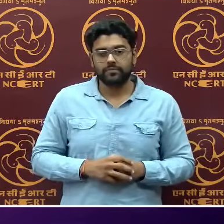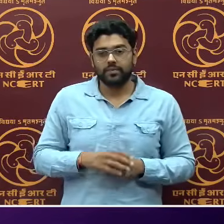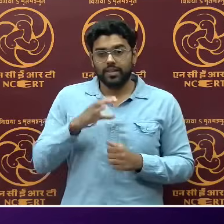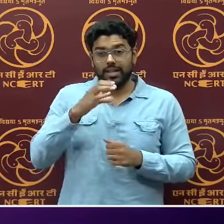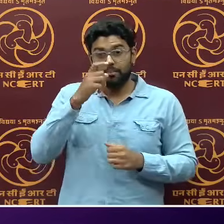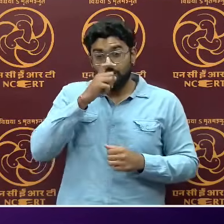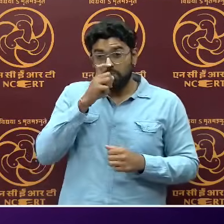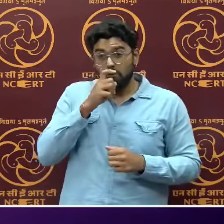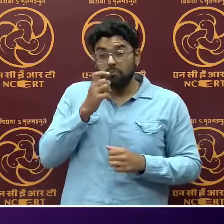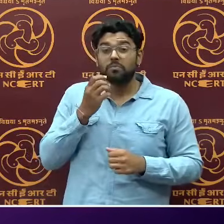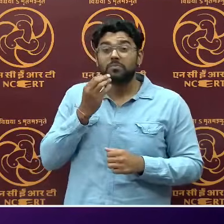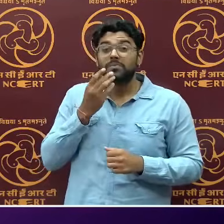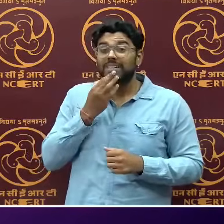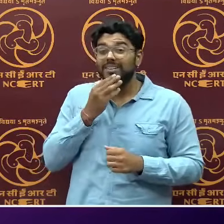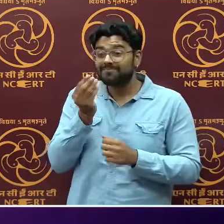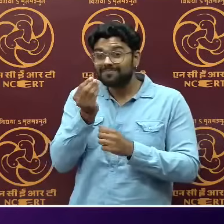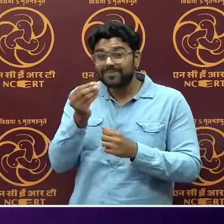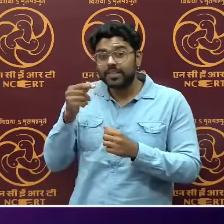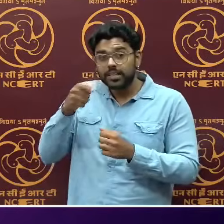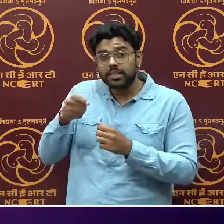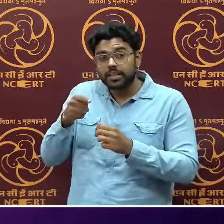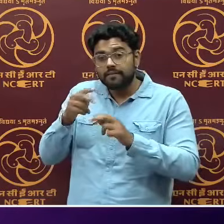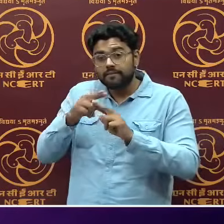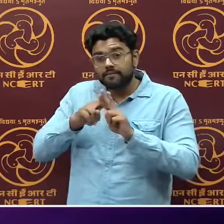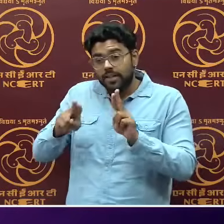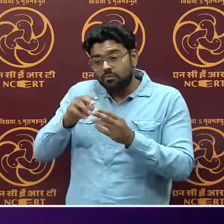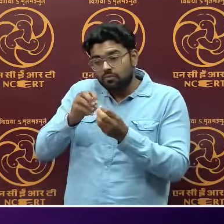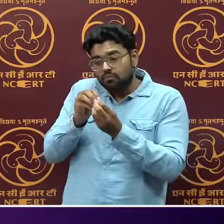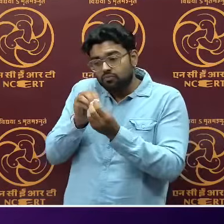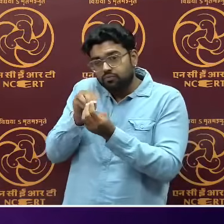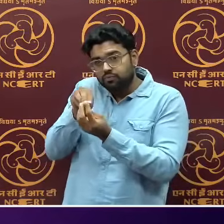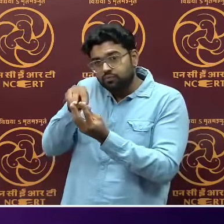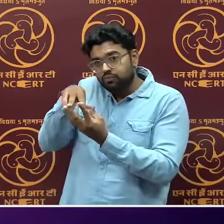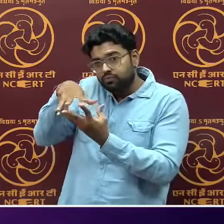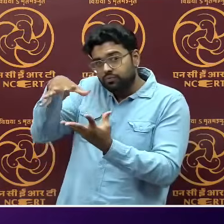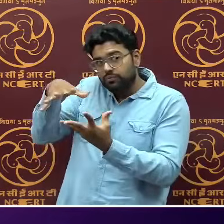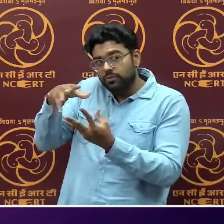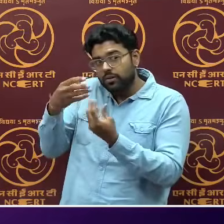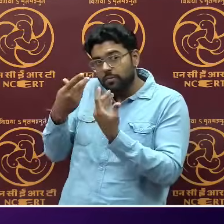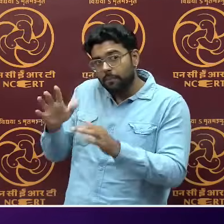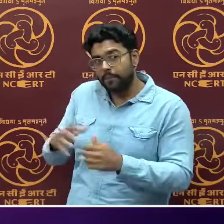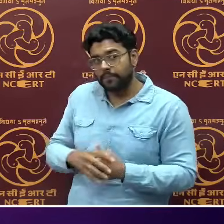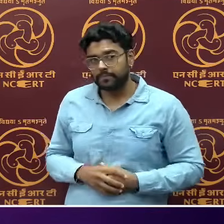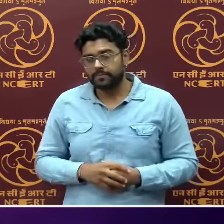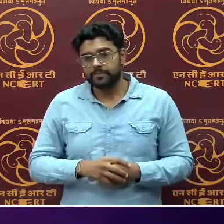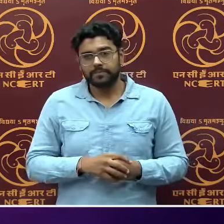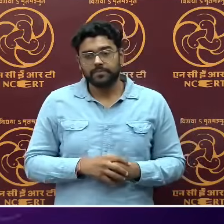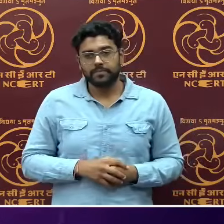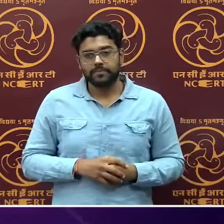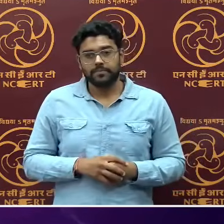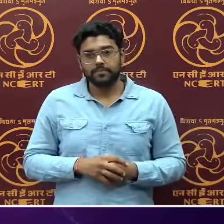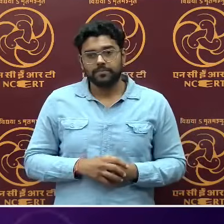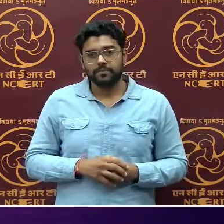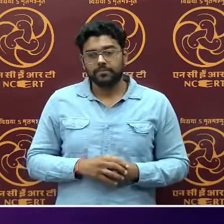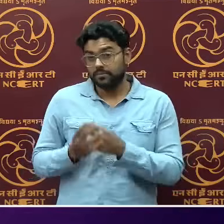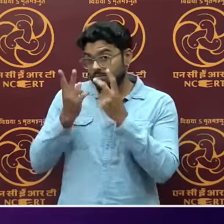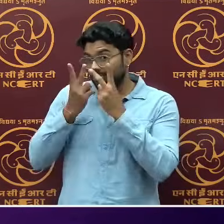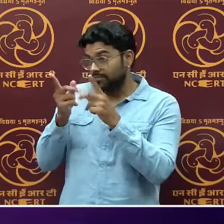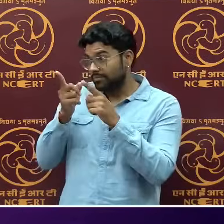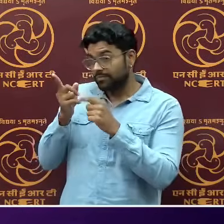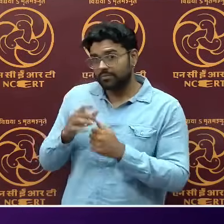sulfate crystals got uniformly spread throughout the water. So here we